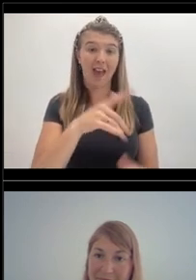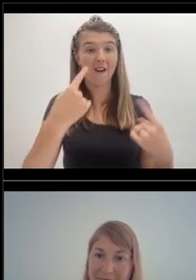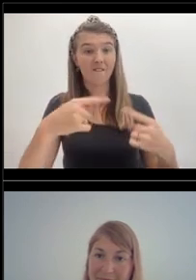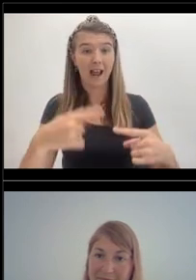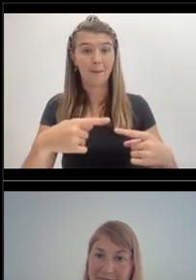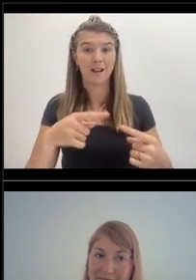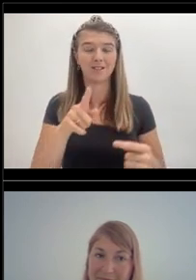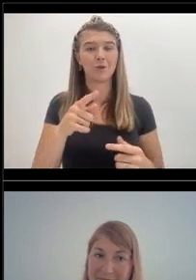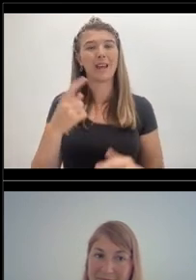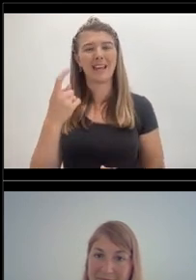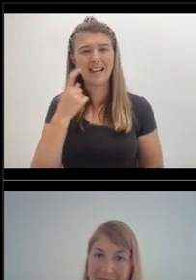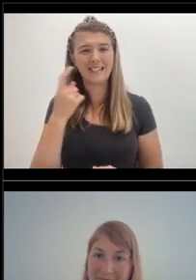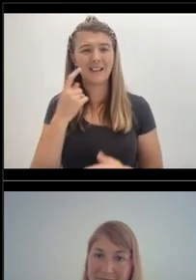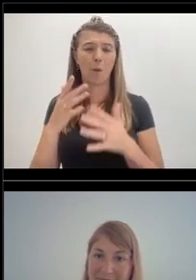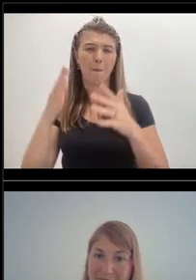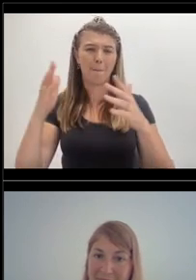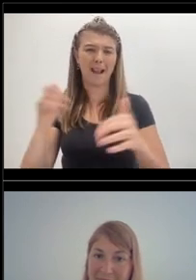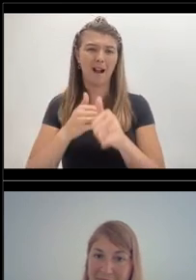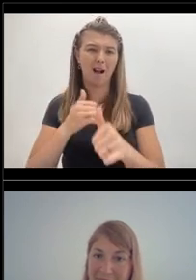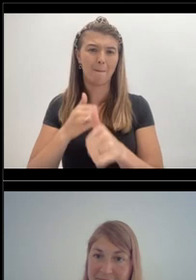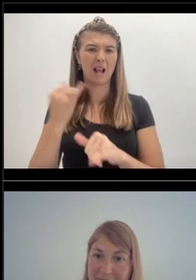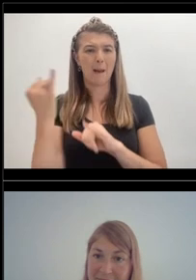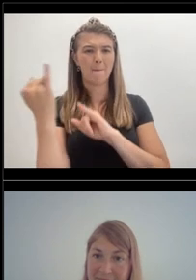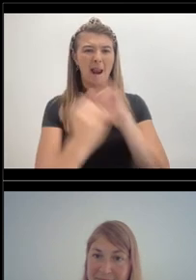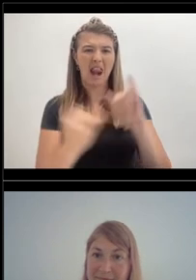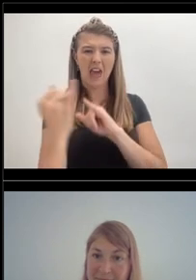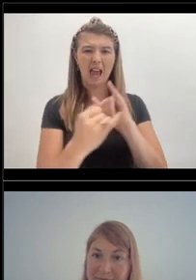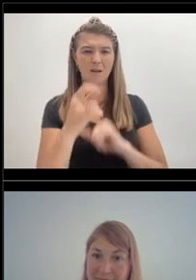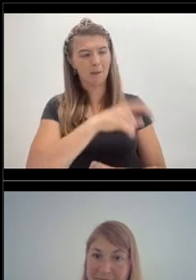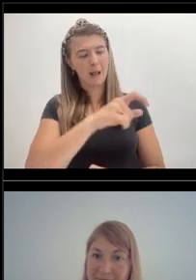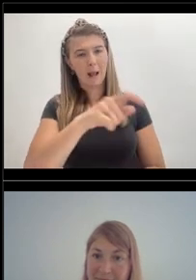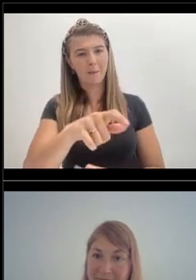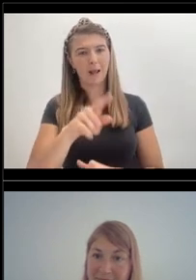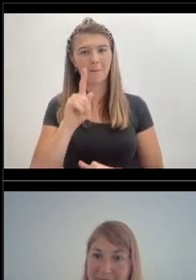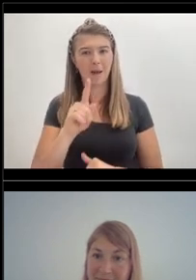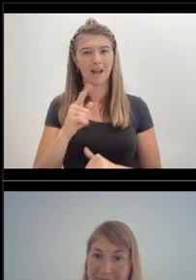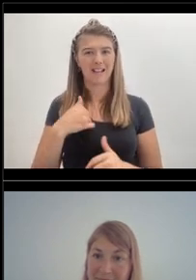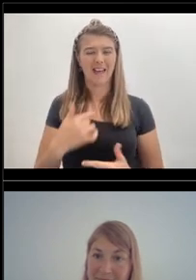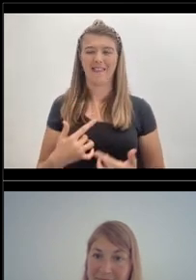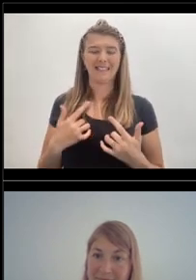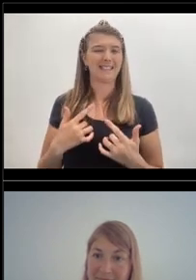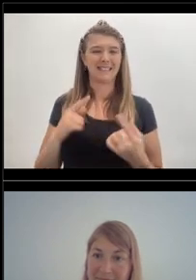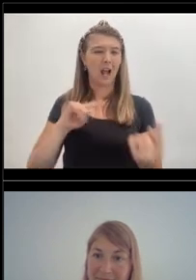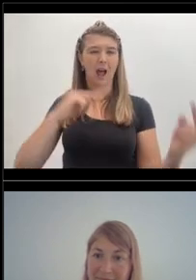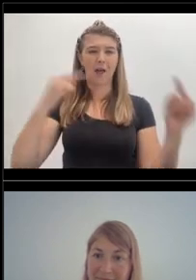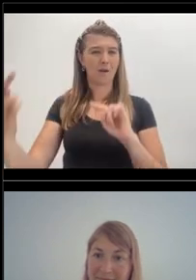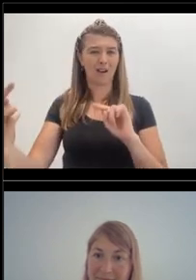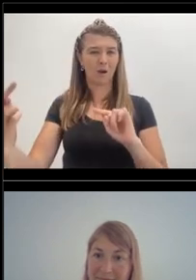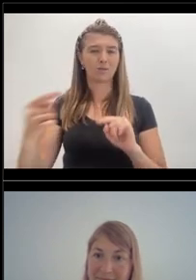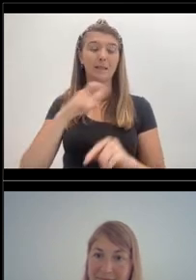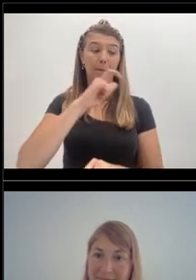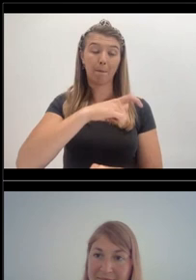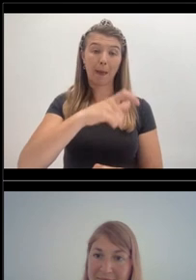bigger companies and organisations to blame people that they don't sort well. Whereas I think of it the complete other way. If people have the